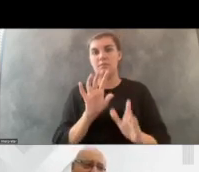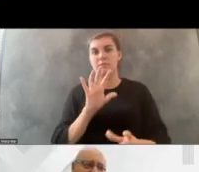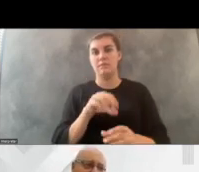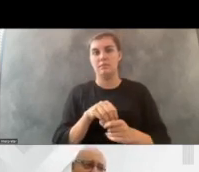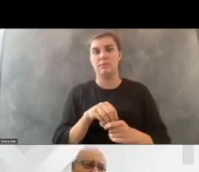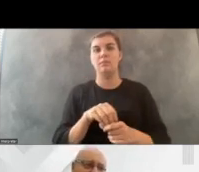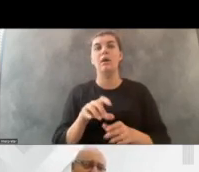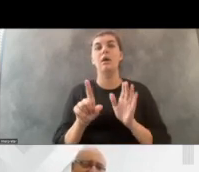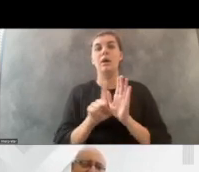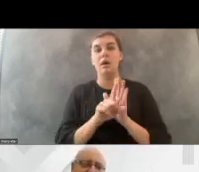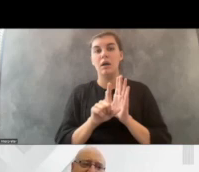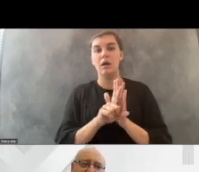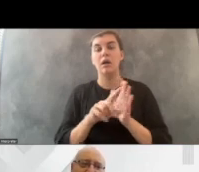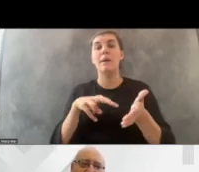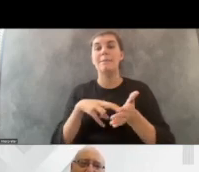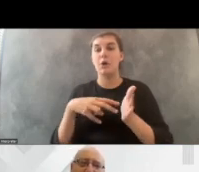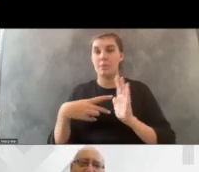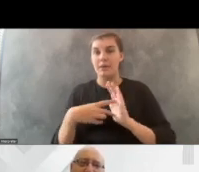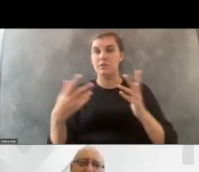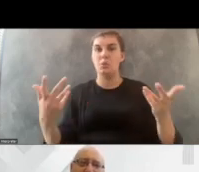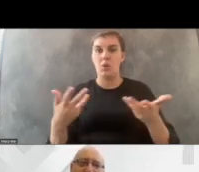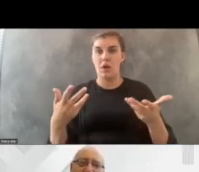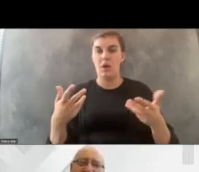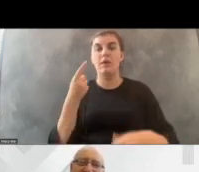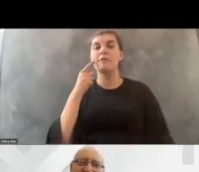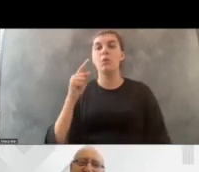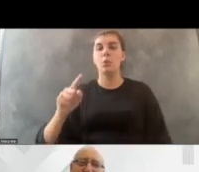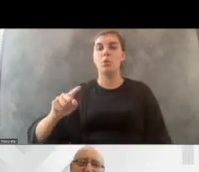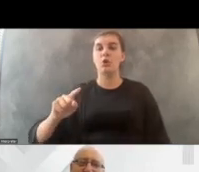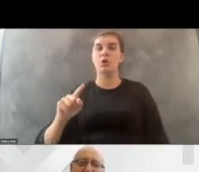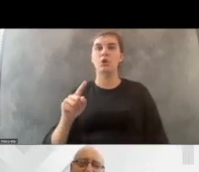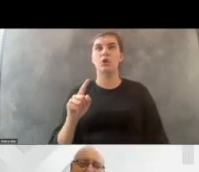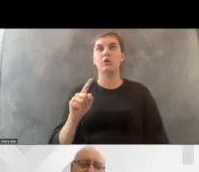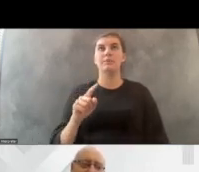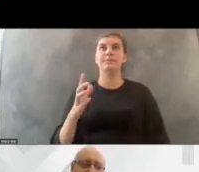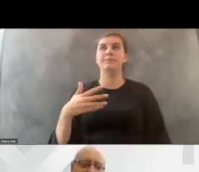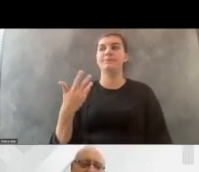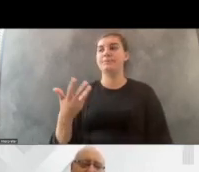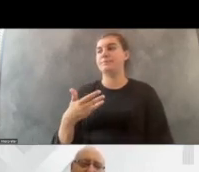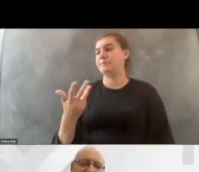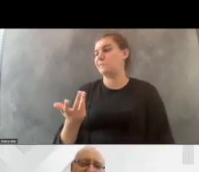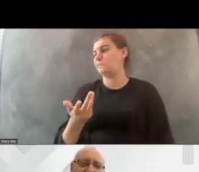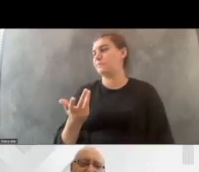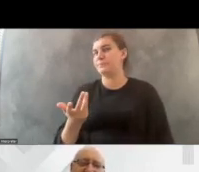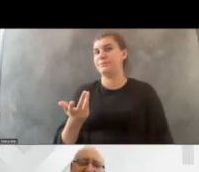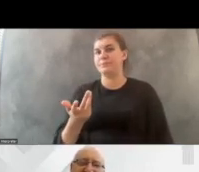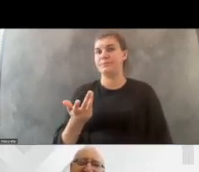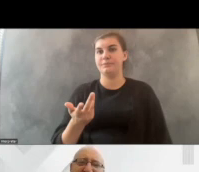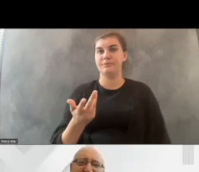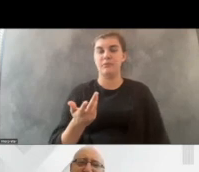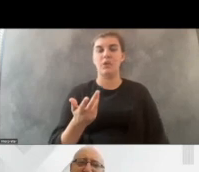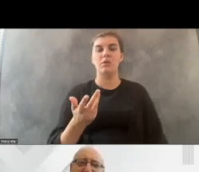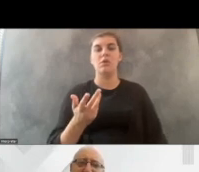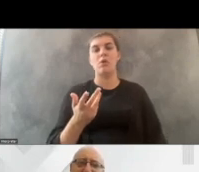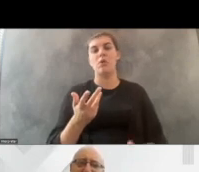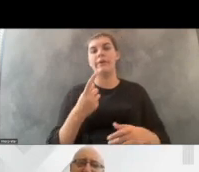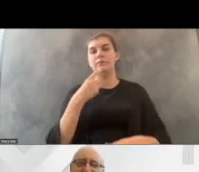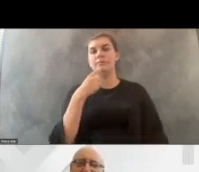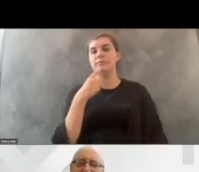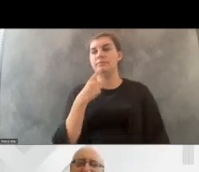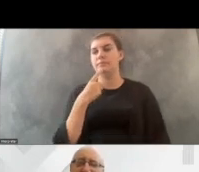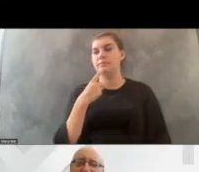R307.3, extended push button press, what needs to be provided when you have an extended push button press